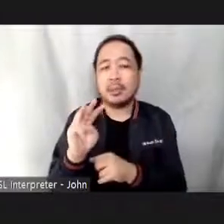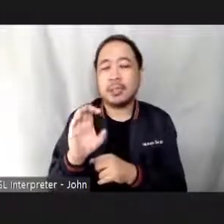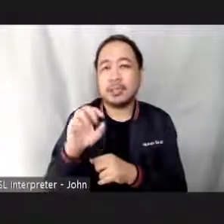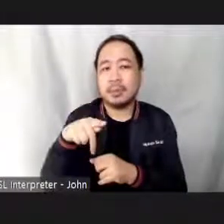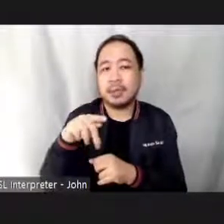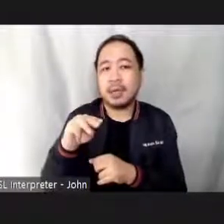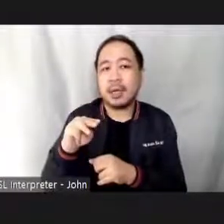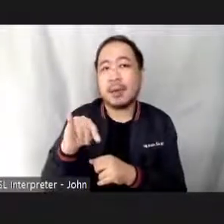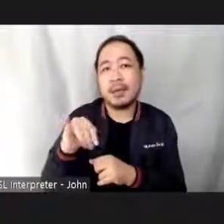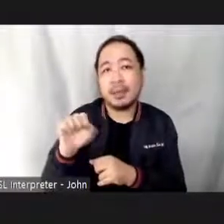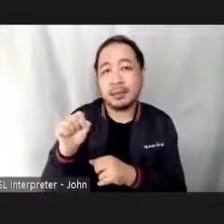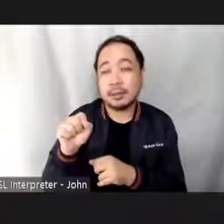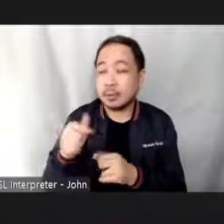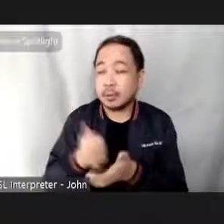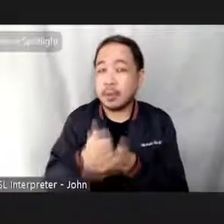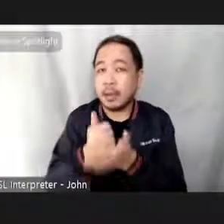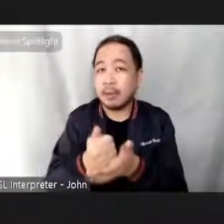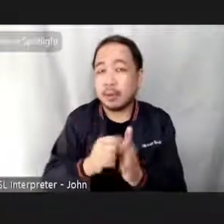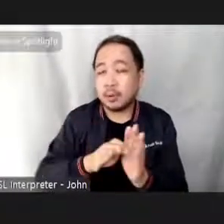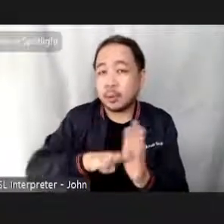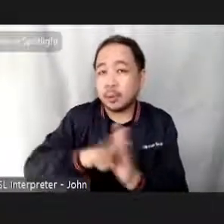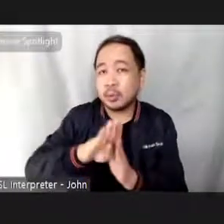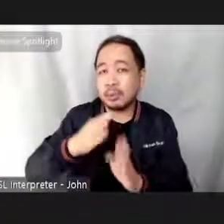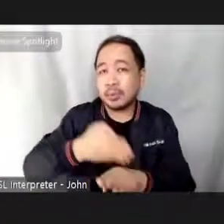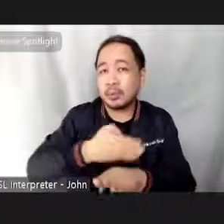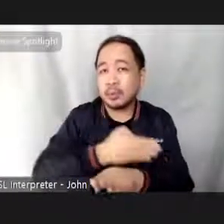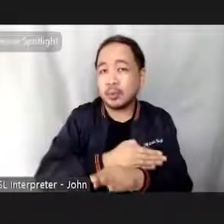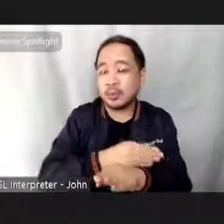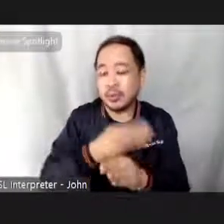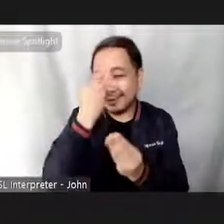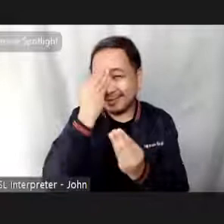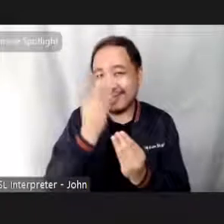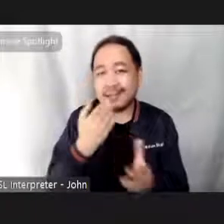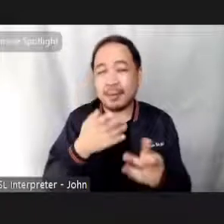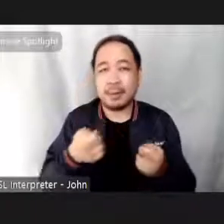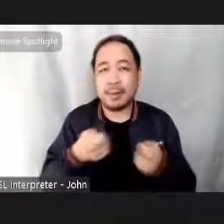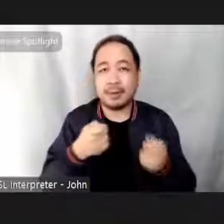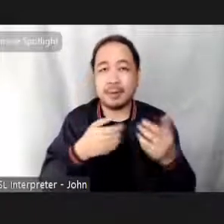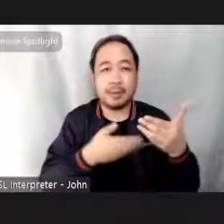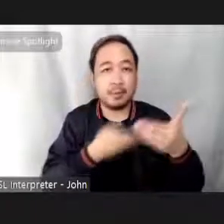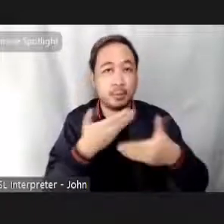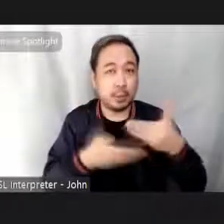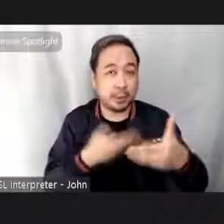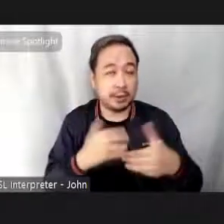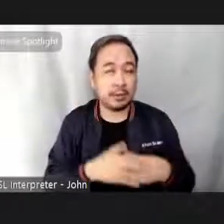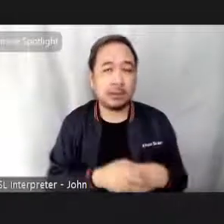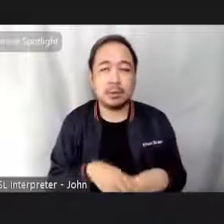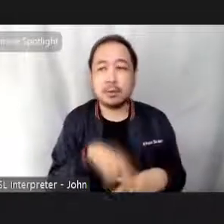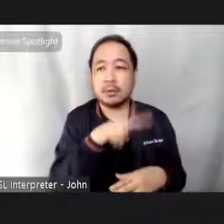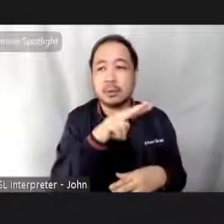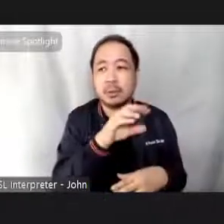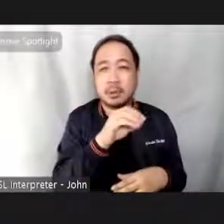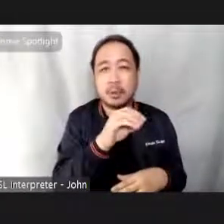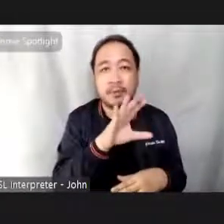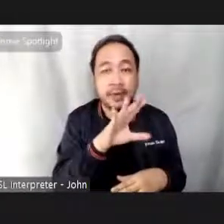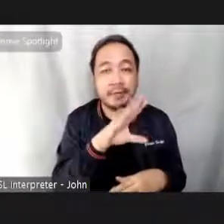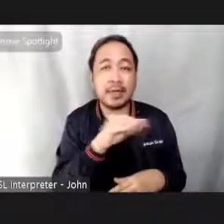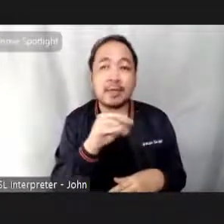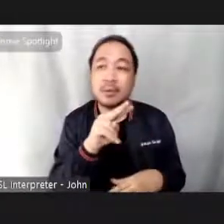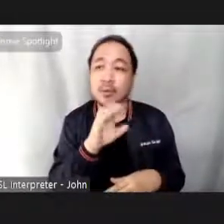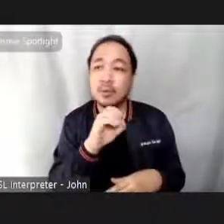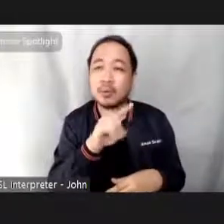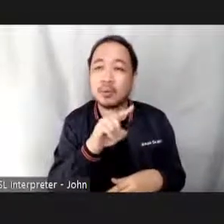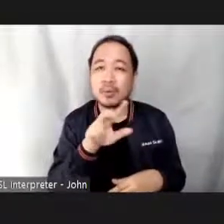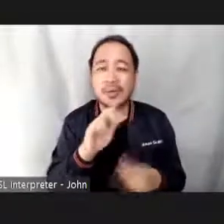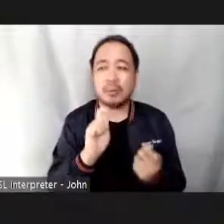to improve the case and data management process. It was modified in 2005 and 2013, converting it